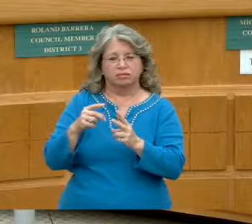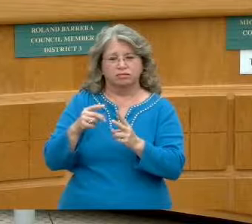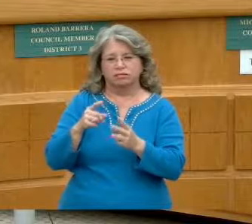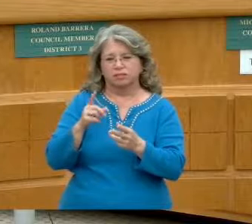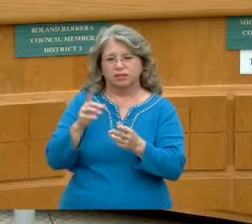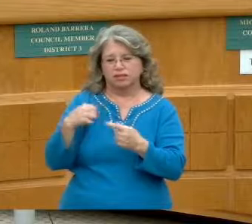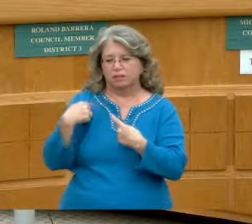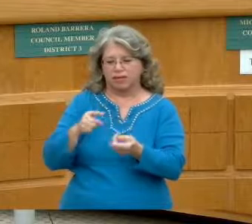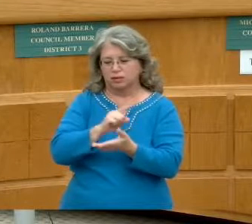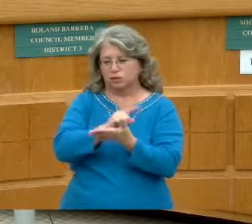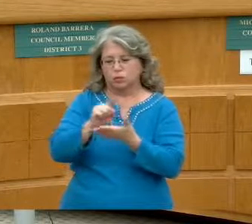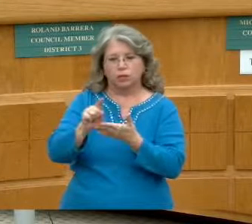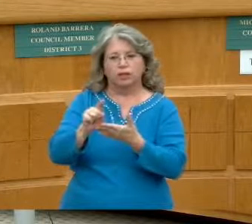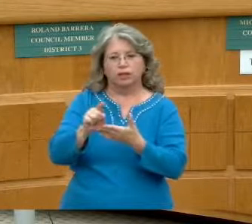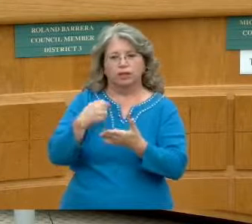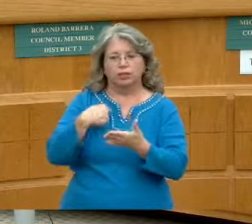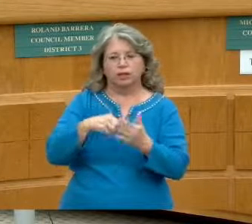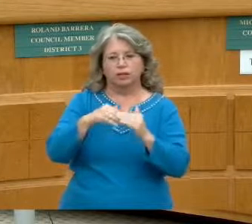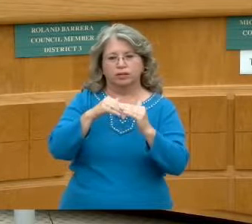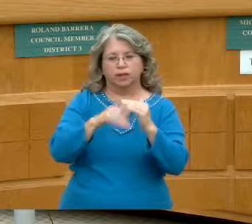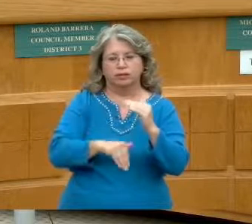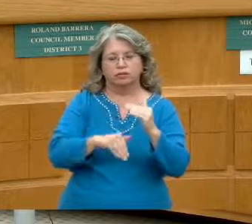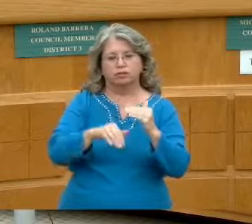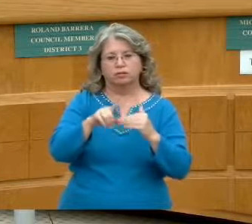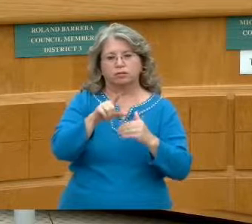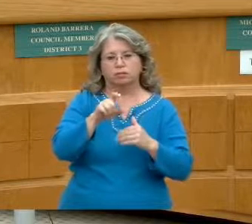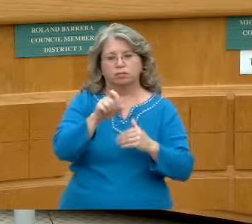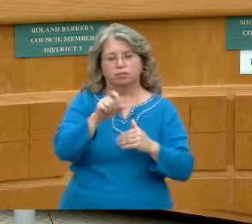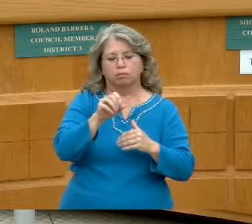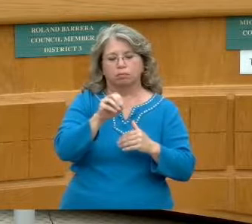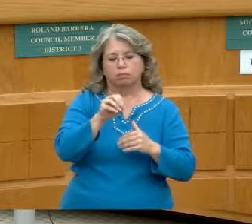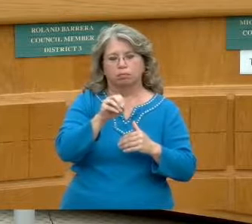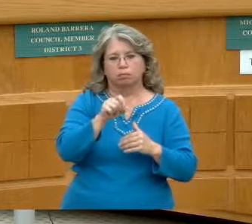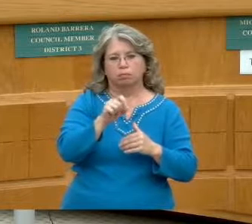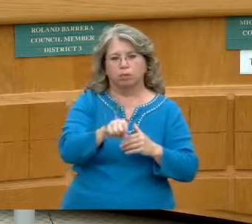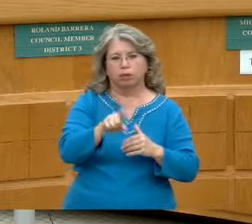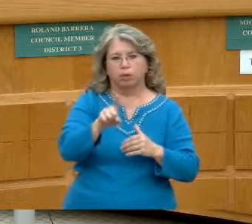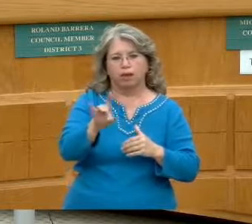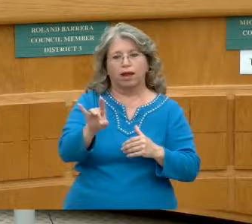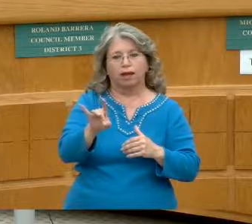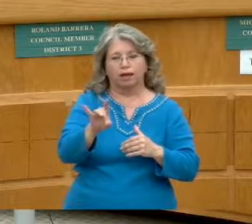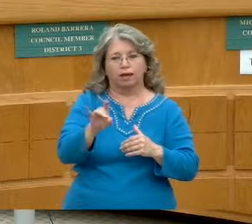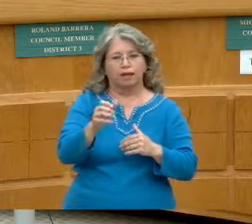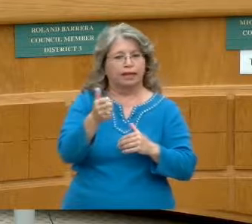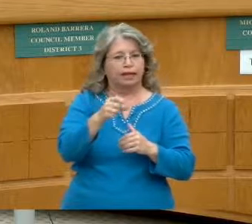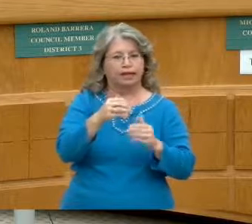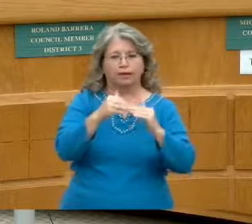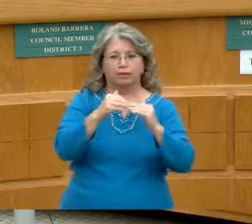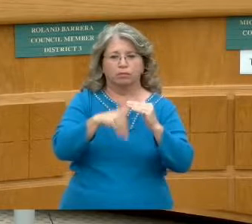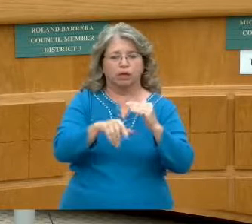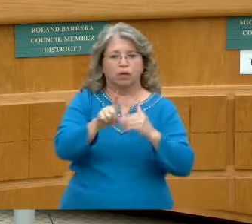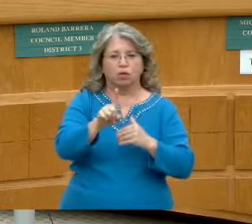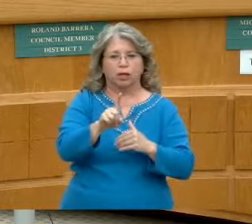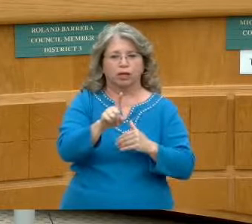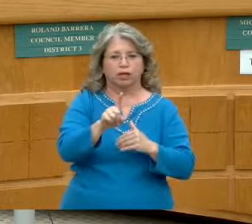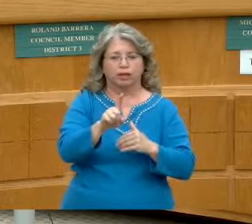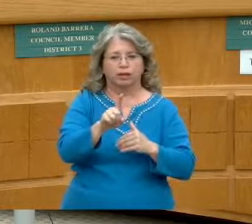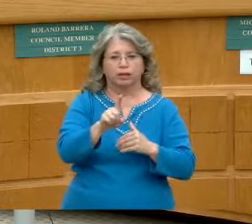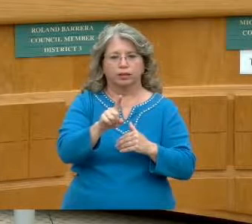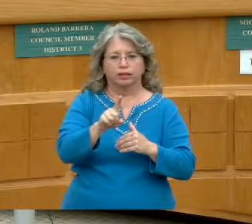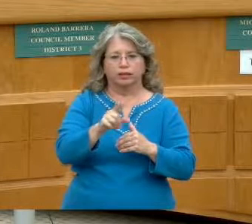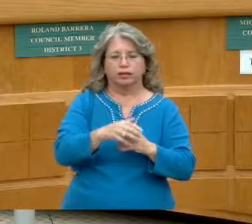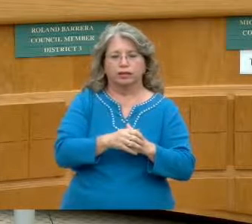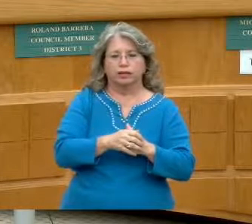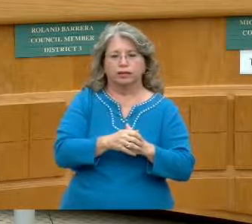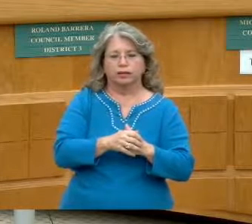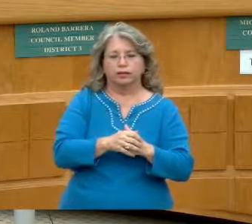so 0.98 transmission rate, which is good. That's what we want. Anything below 1, I think, we were at 0.5 at one